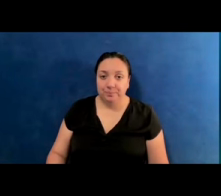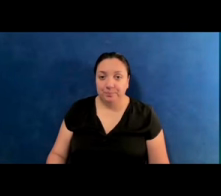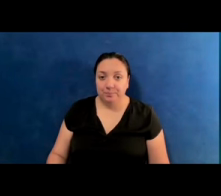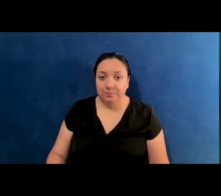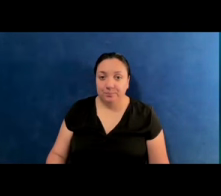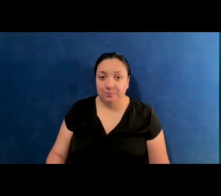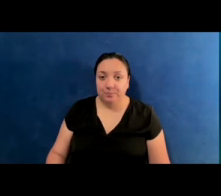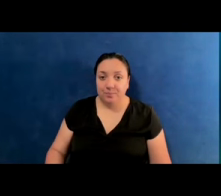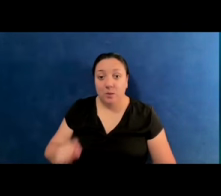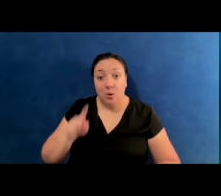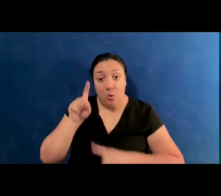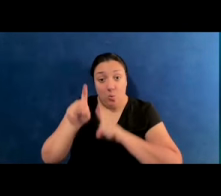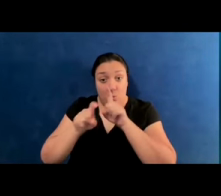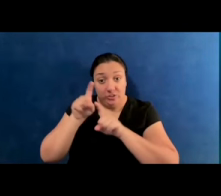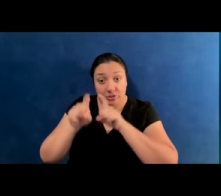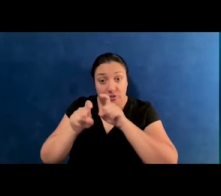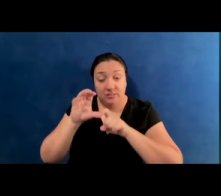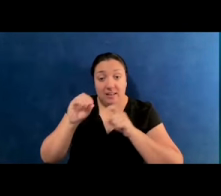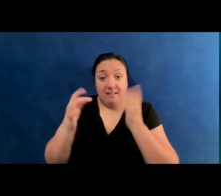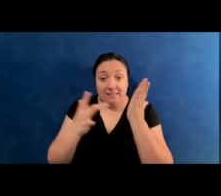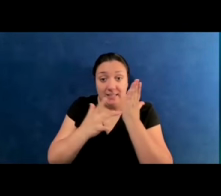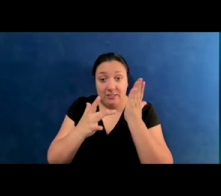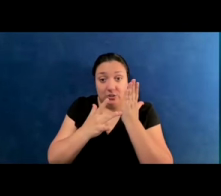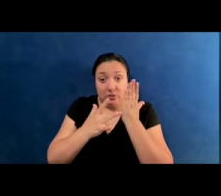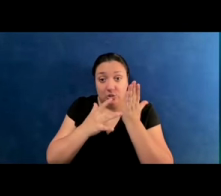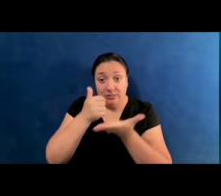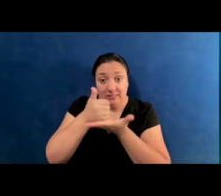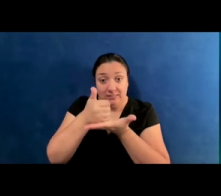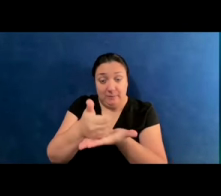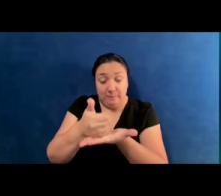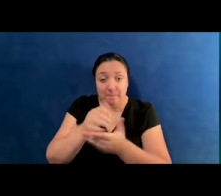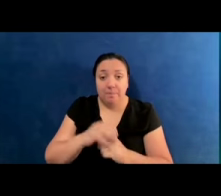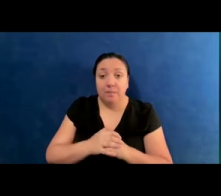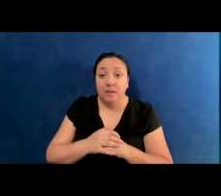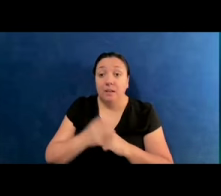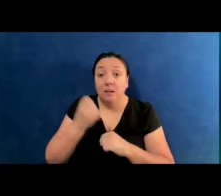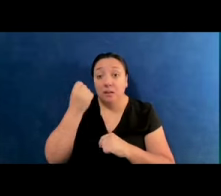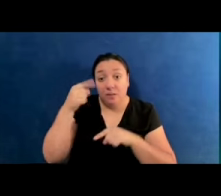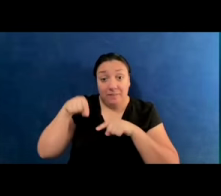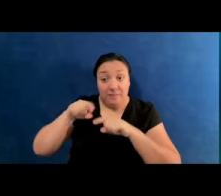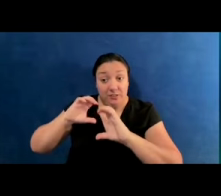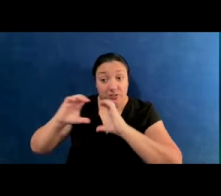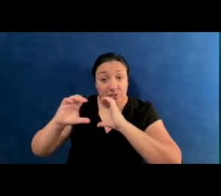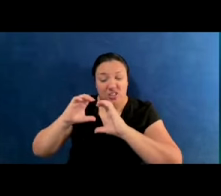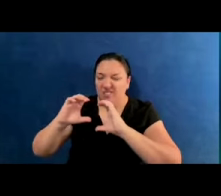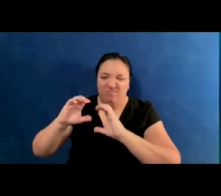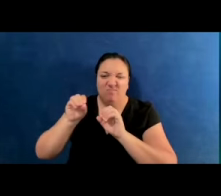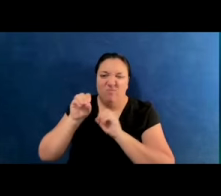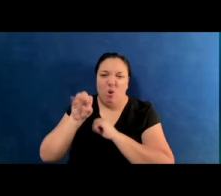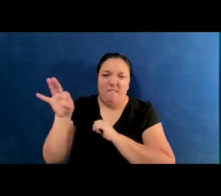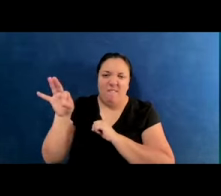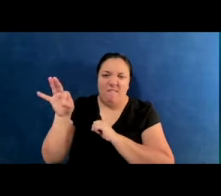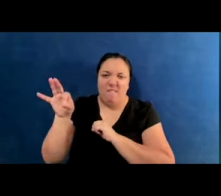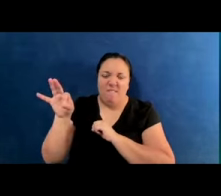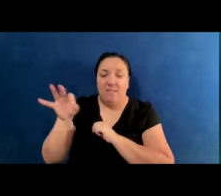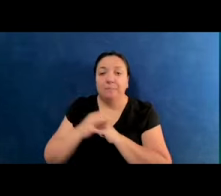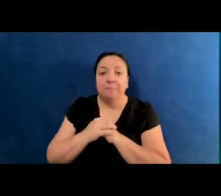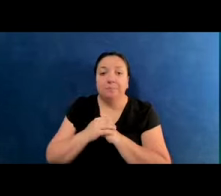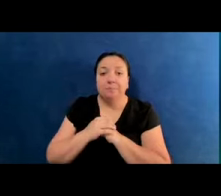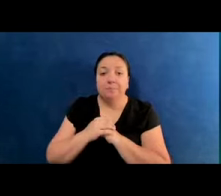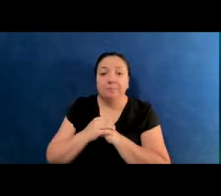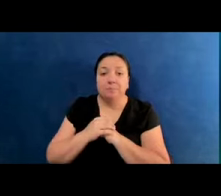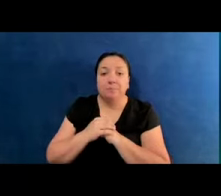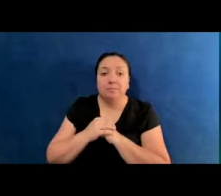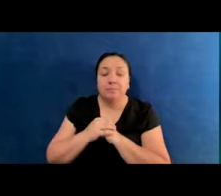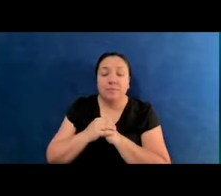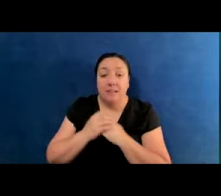Questions and technical assistance. For this webinar, the chat feature is disabled. Today, the question